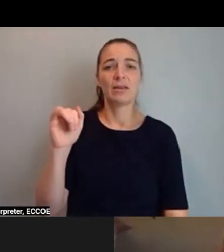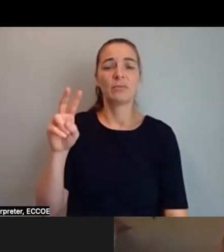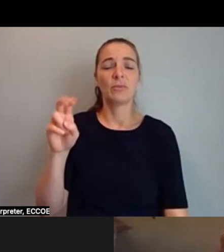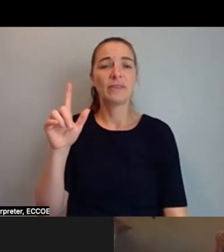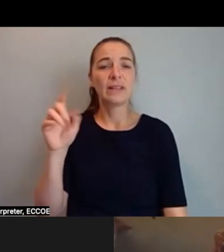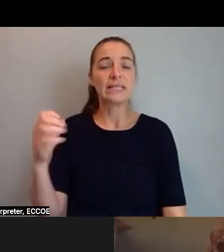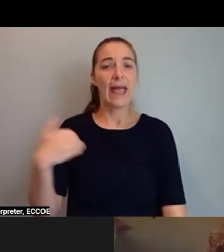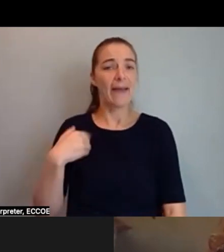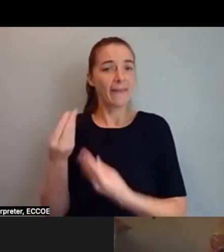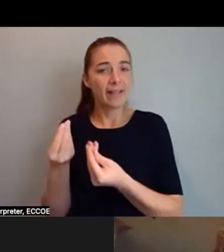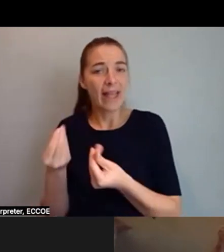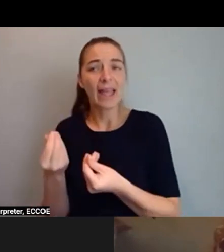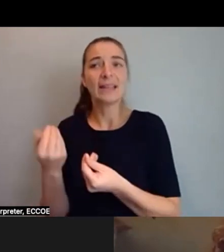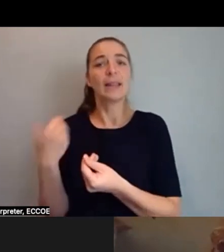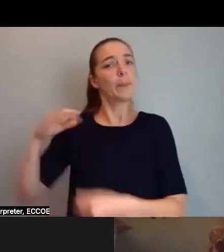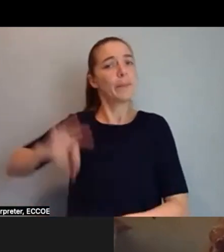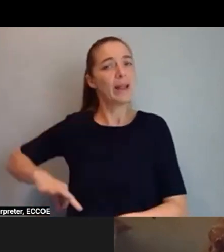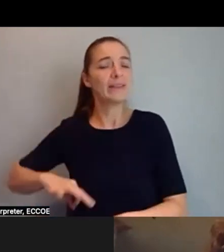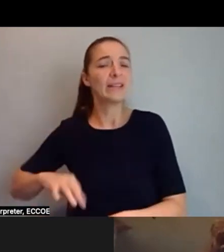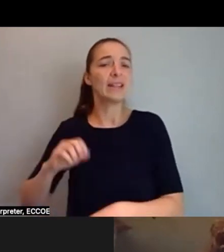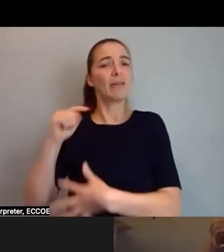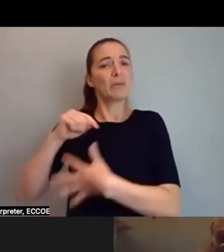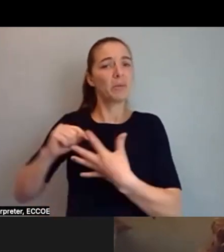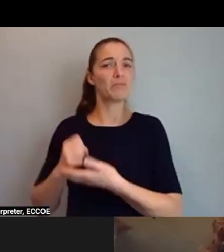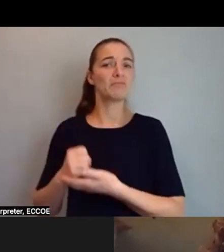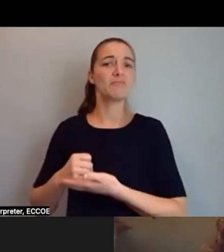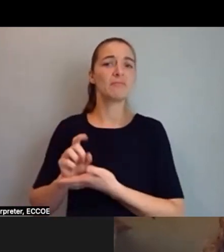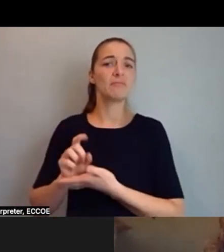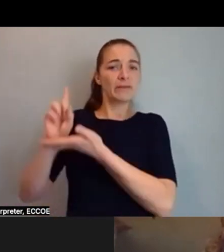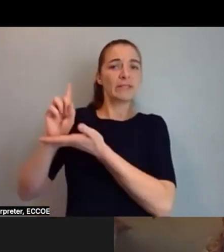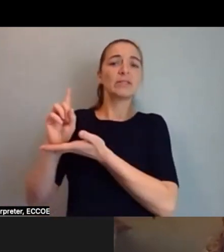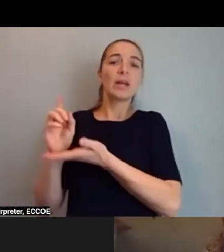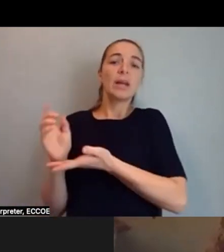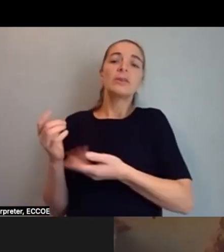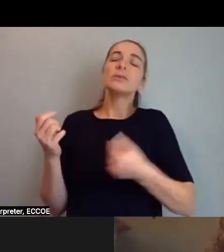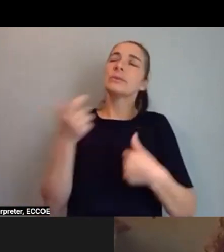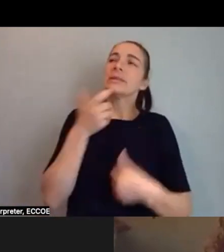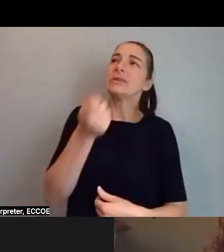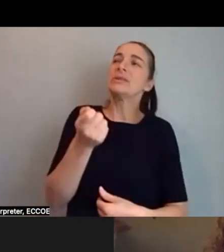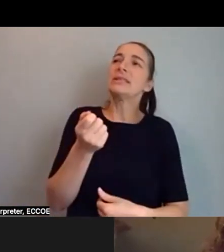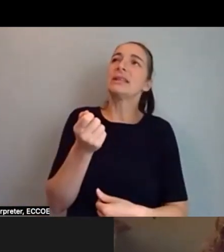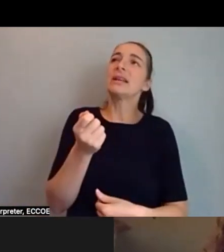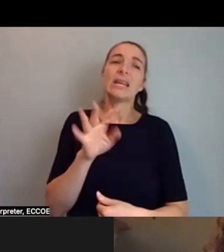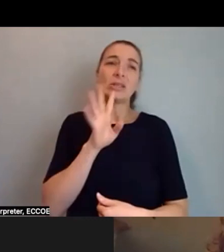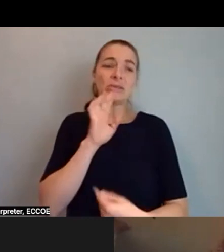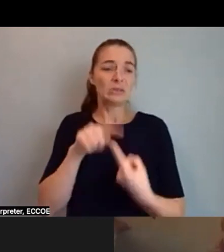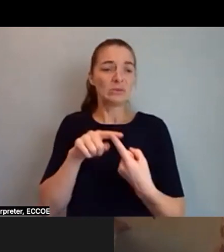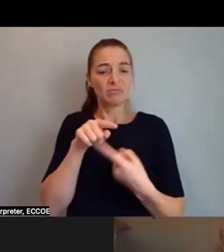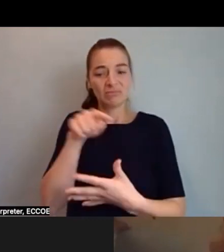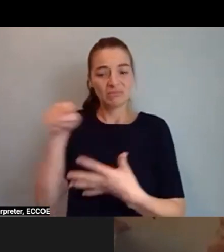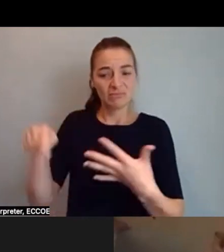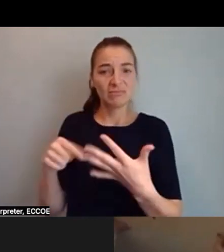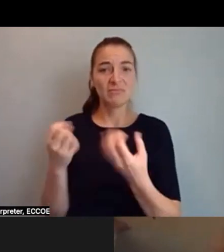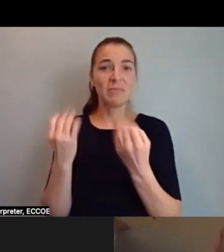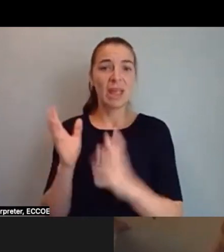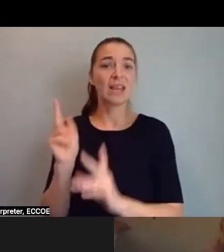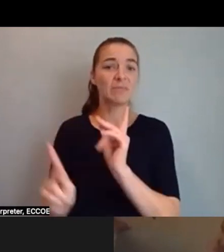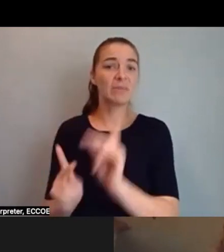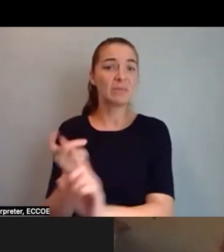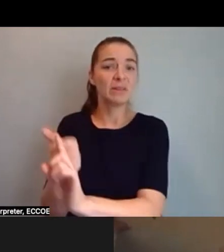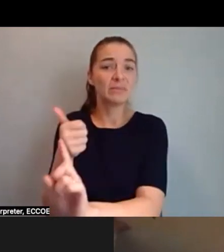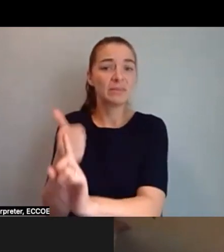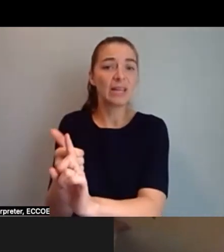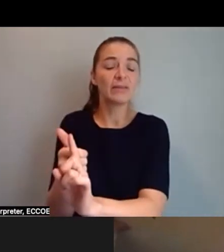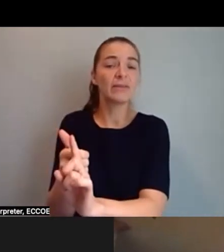some ways, but a lot of the people that I spoke to are also dealing with the continued sort of march of the